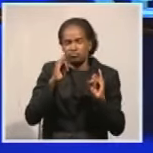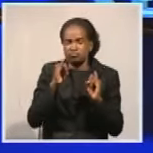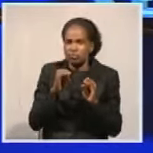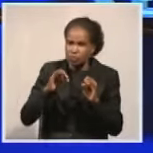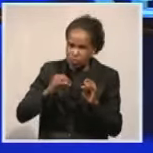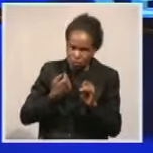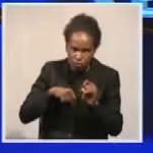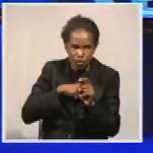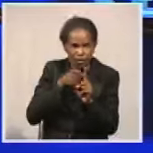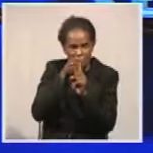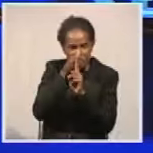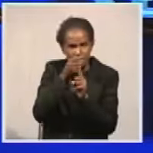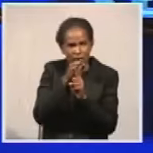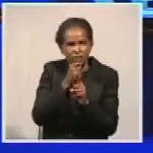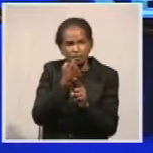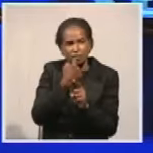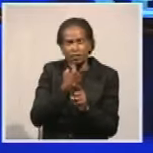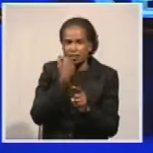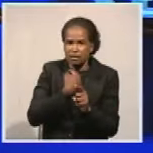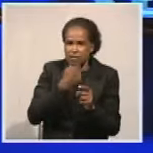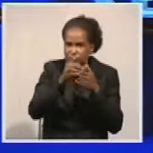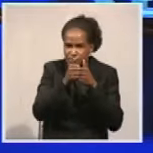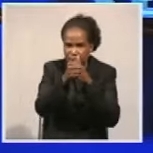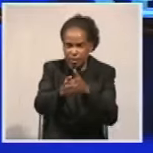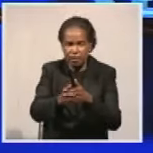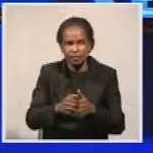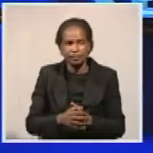with such a iron fist.